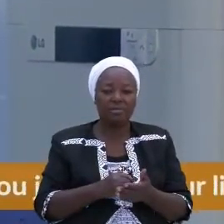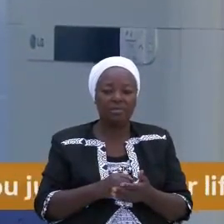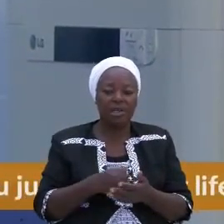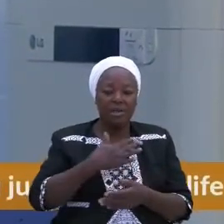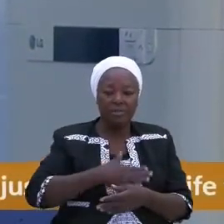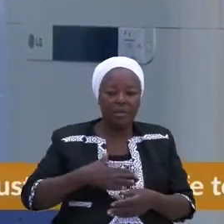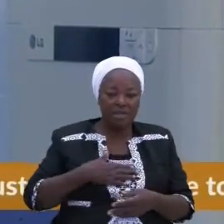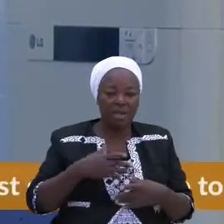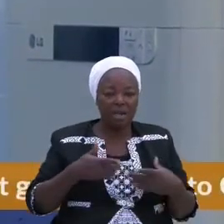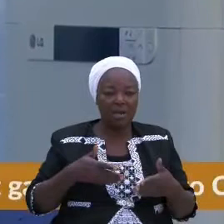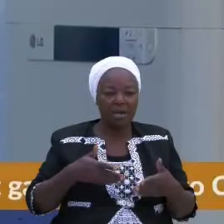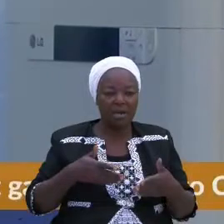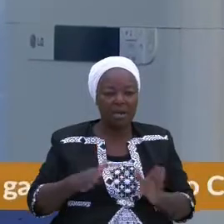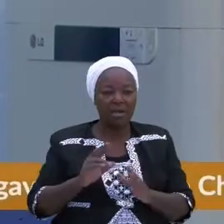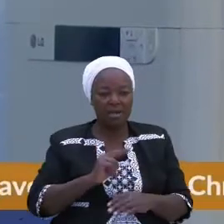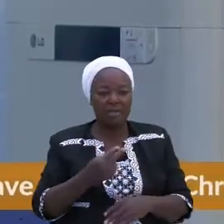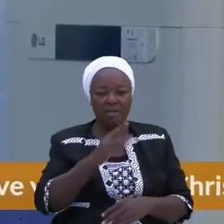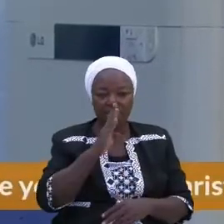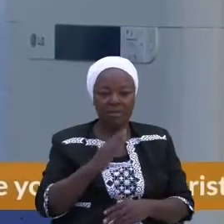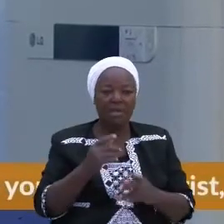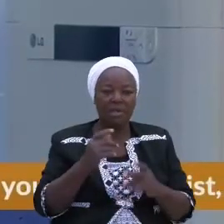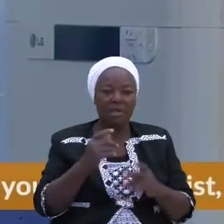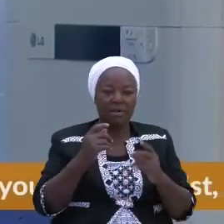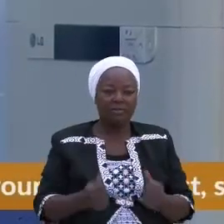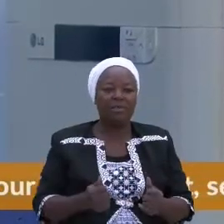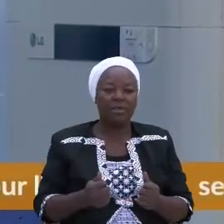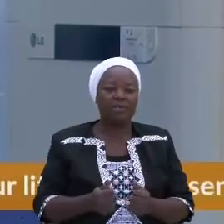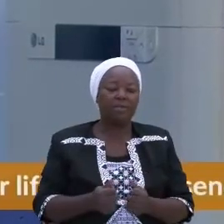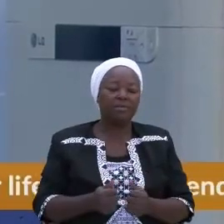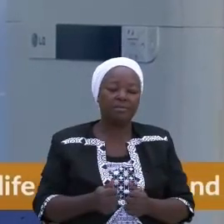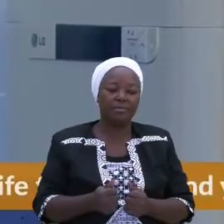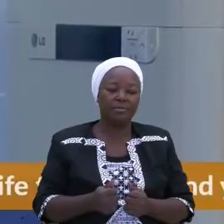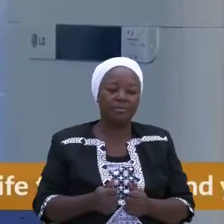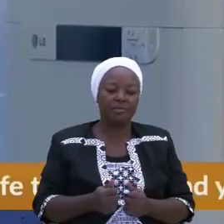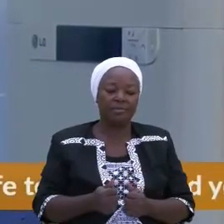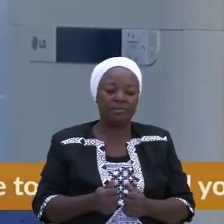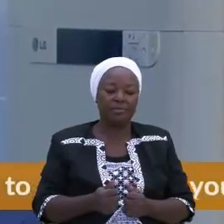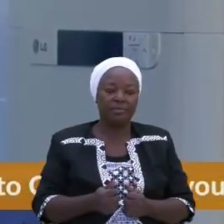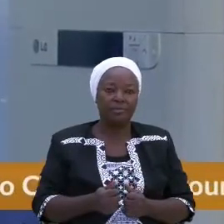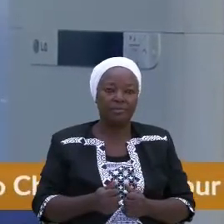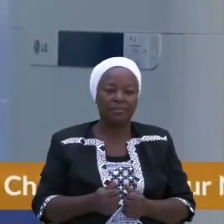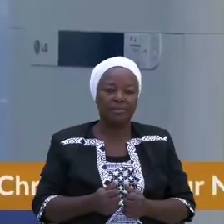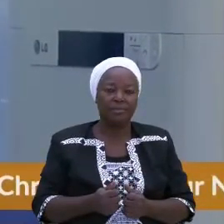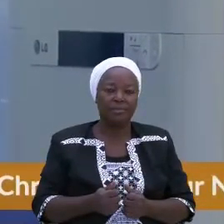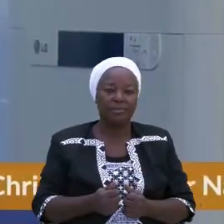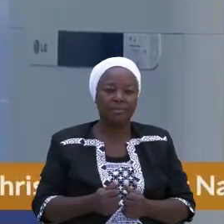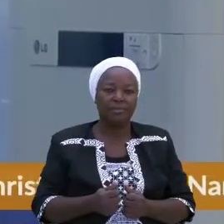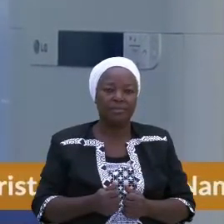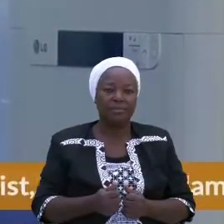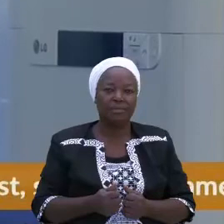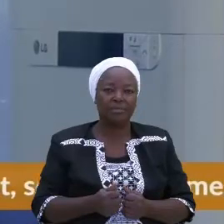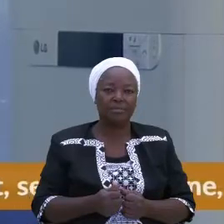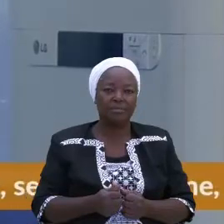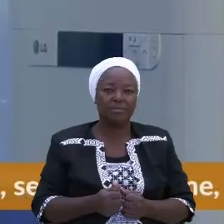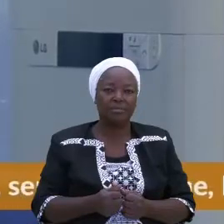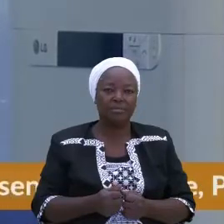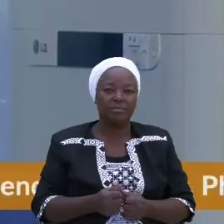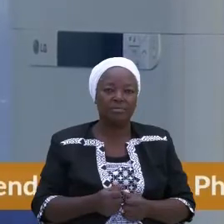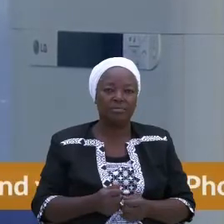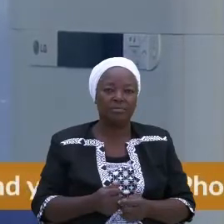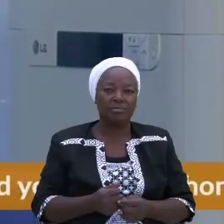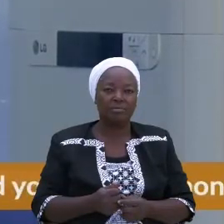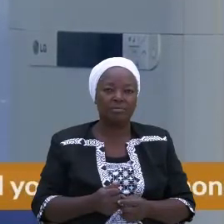easy for us to read your audience please also follow all we are